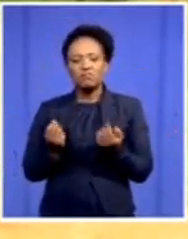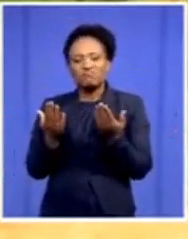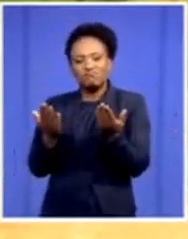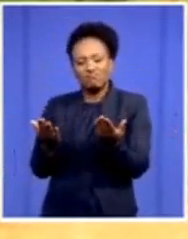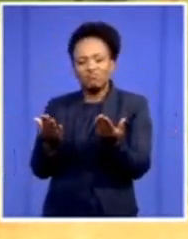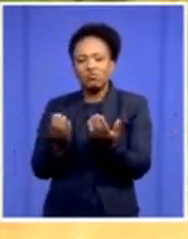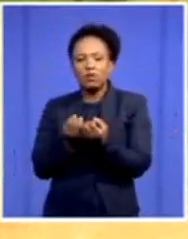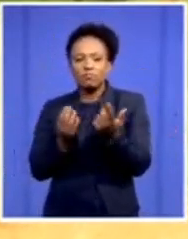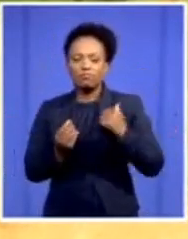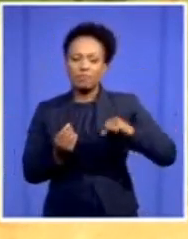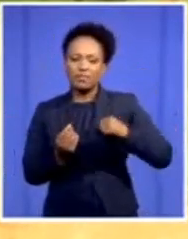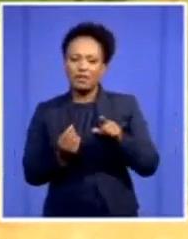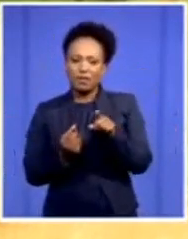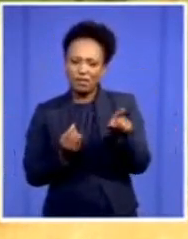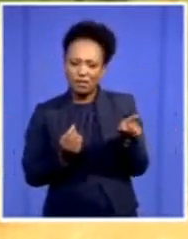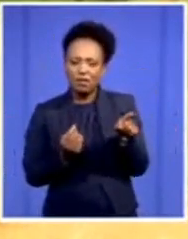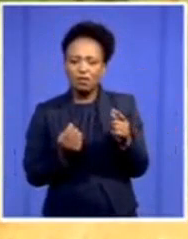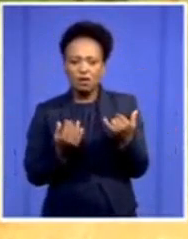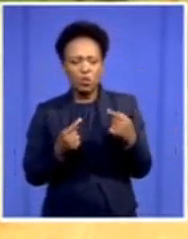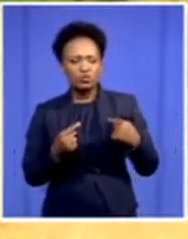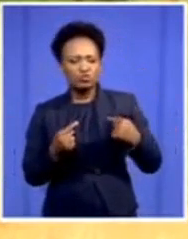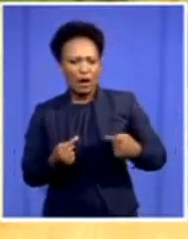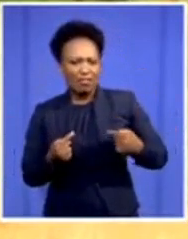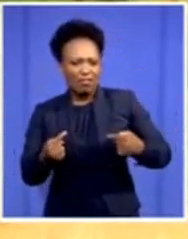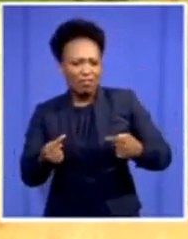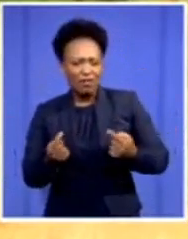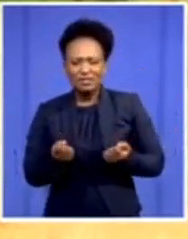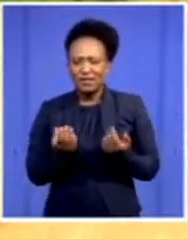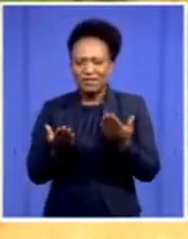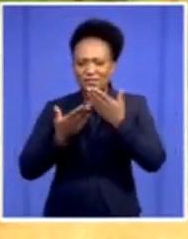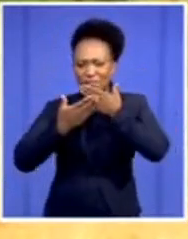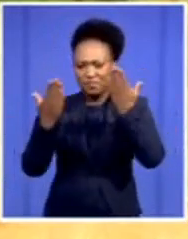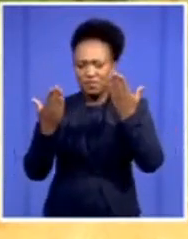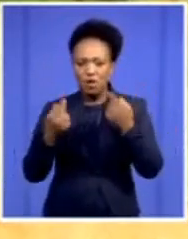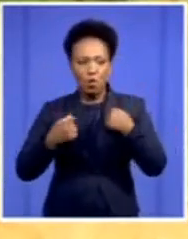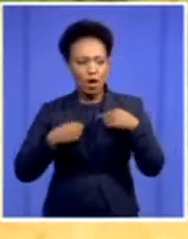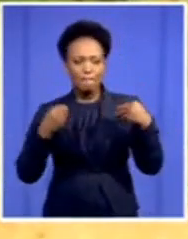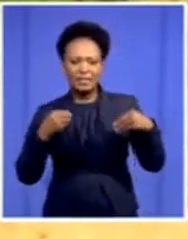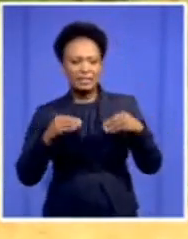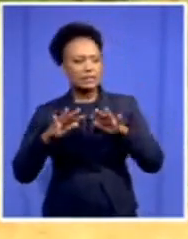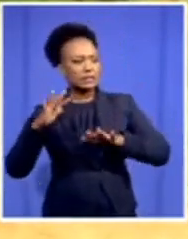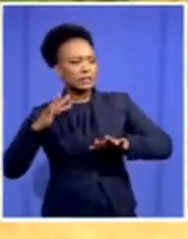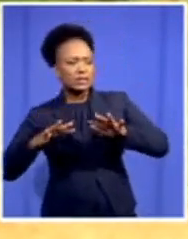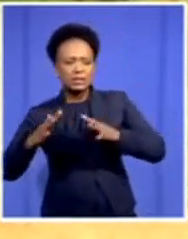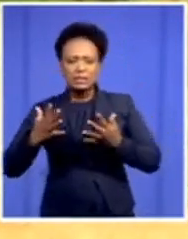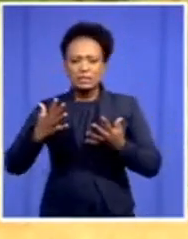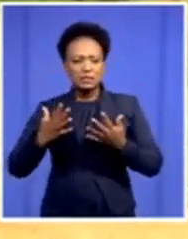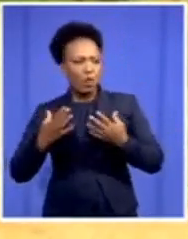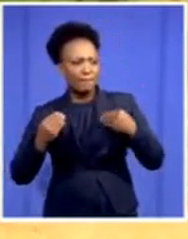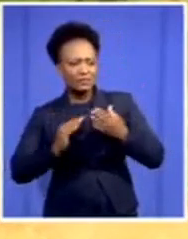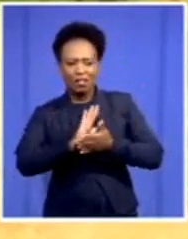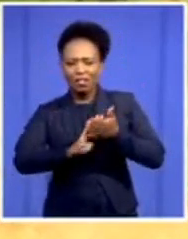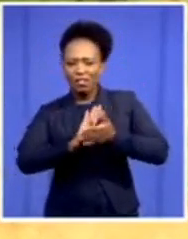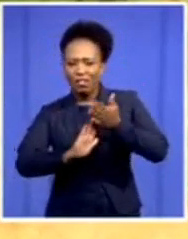to provide service. It makes it difficult for us as business people to do our business. And then when we look at the issue of